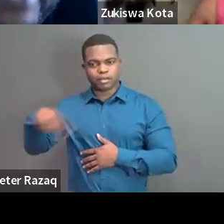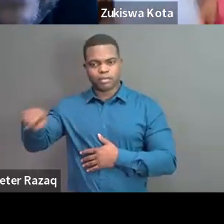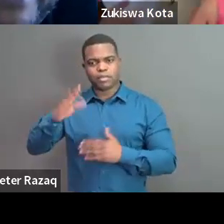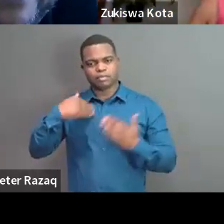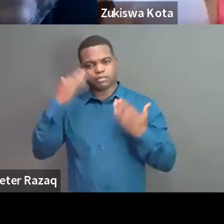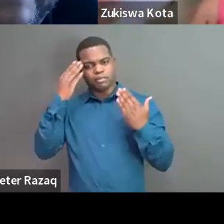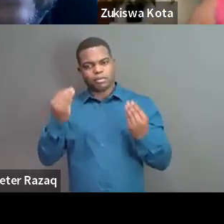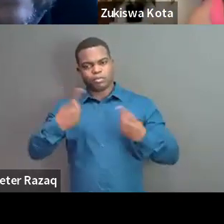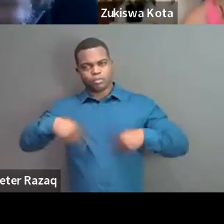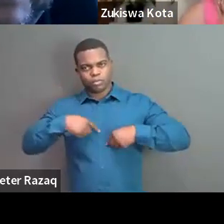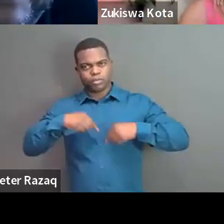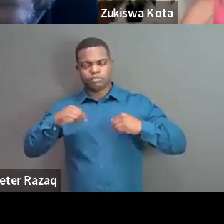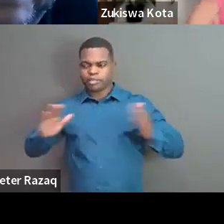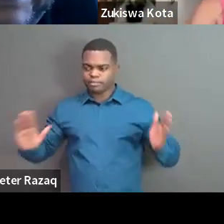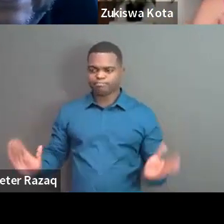technology. Thanks.